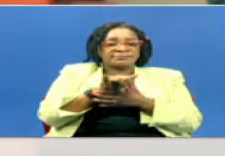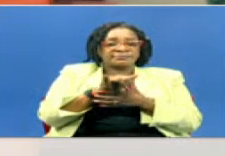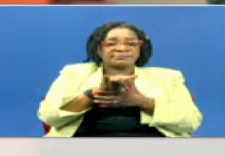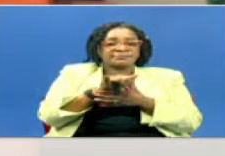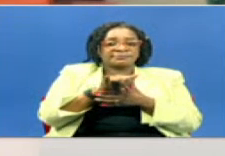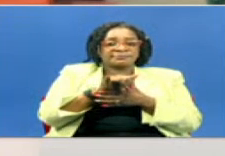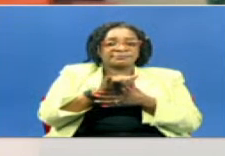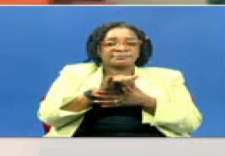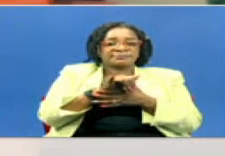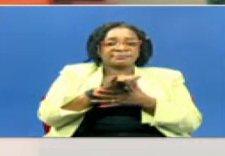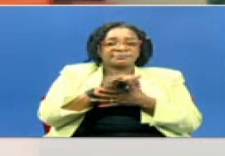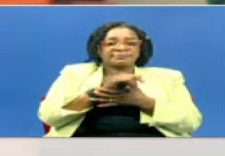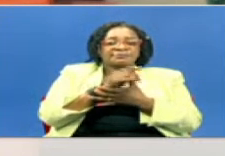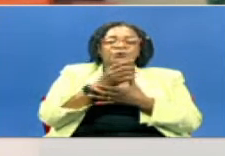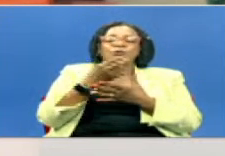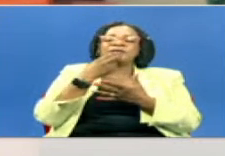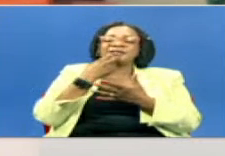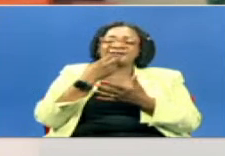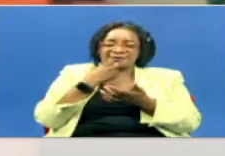utacheka.